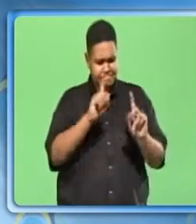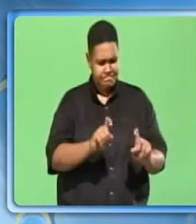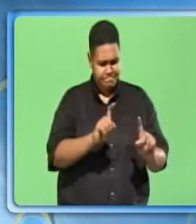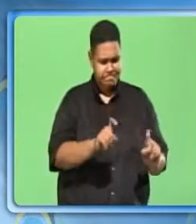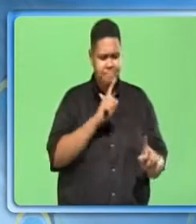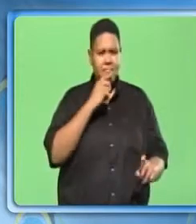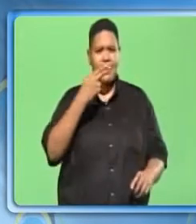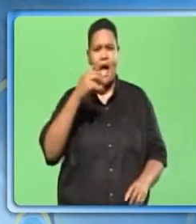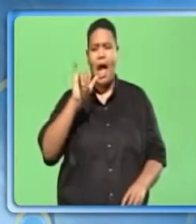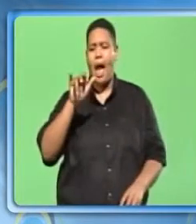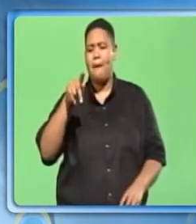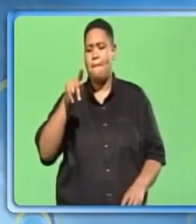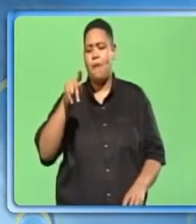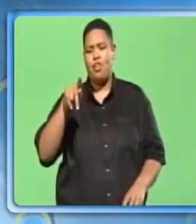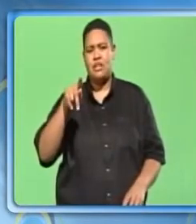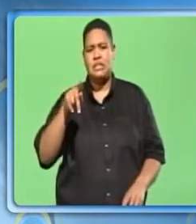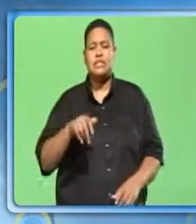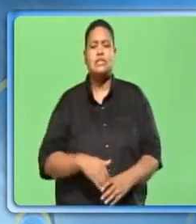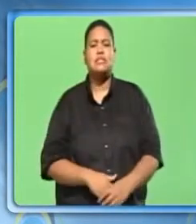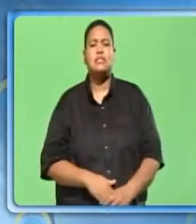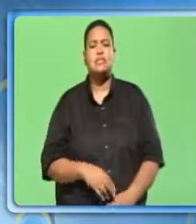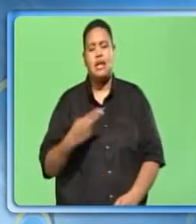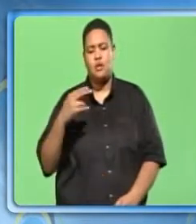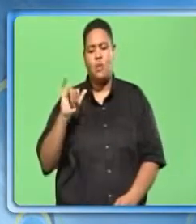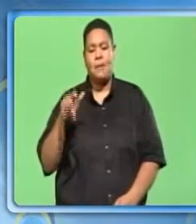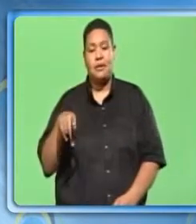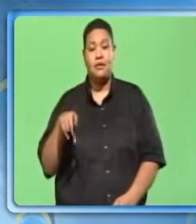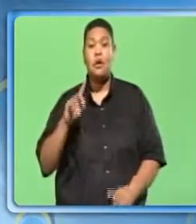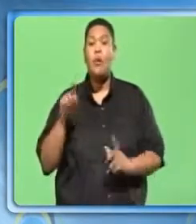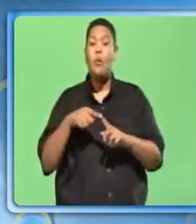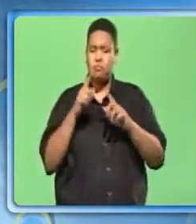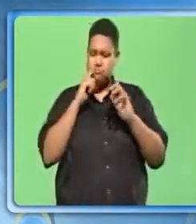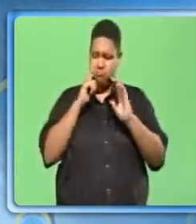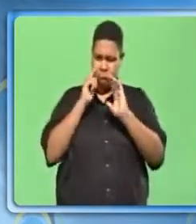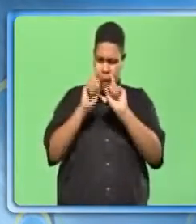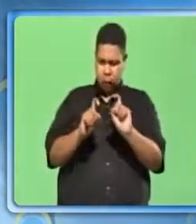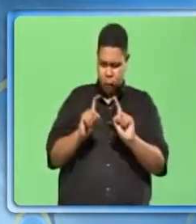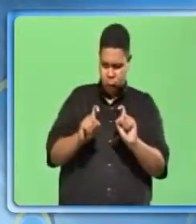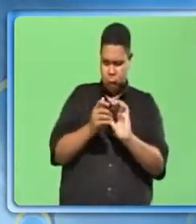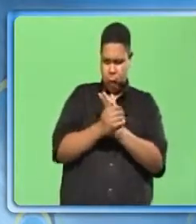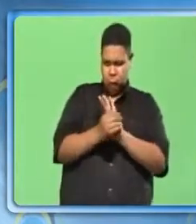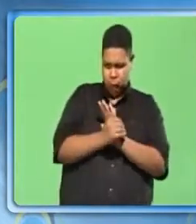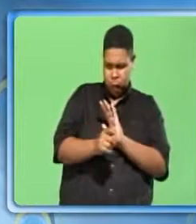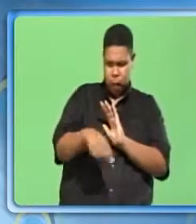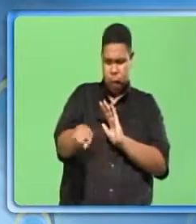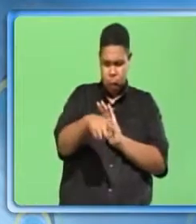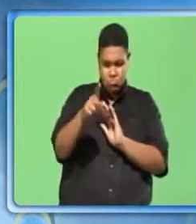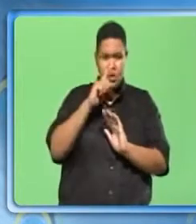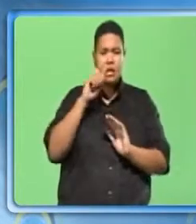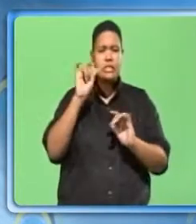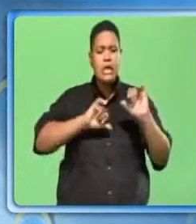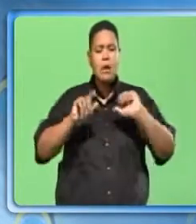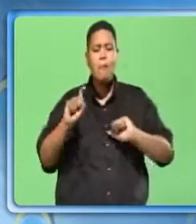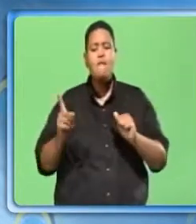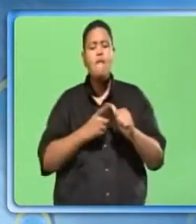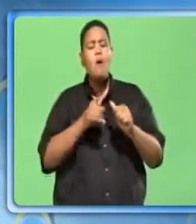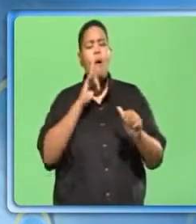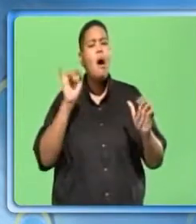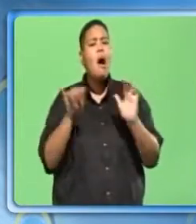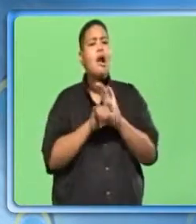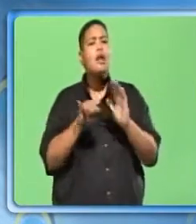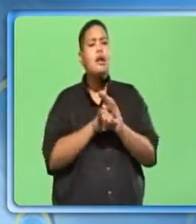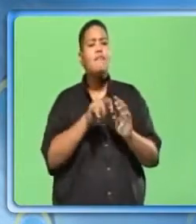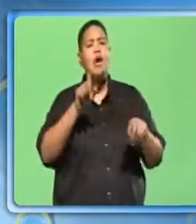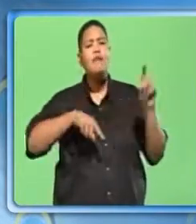Experimenting the hypothesis. When experimenting, the scientist must first identify the